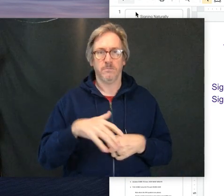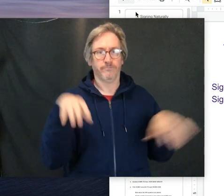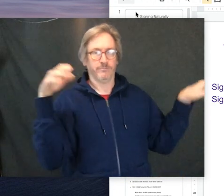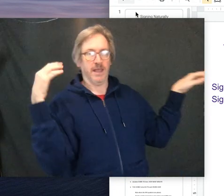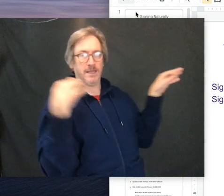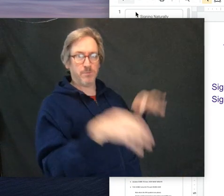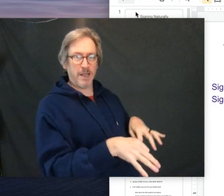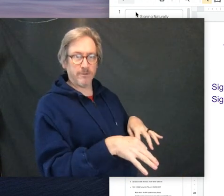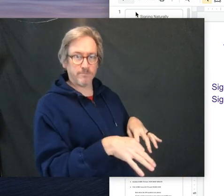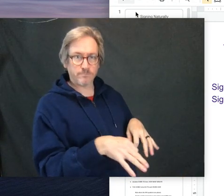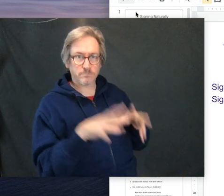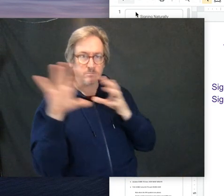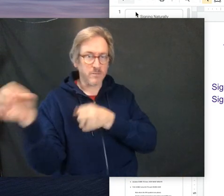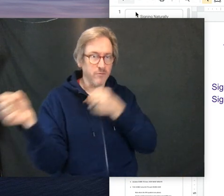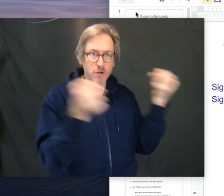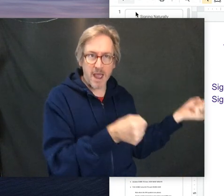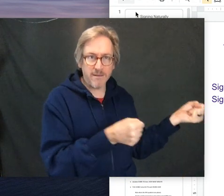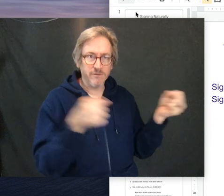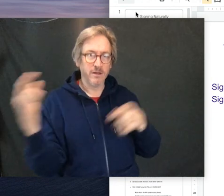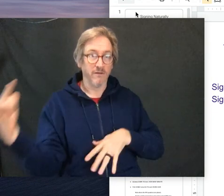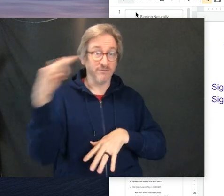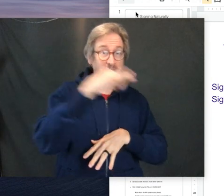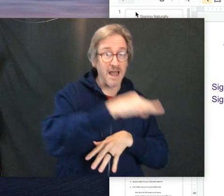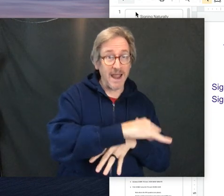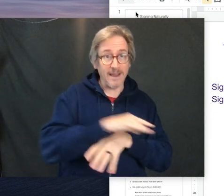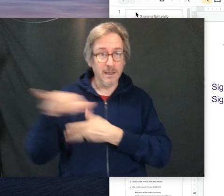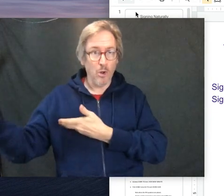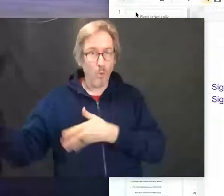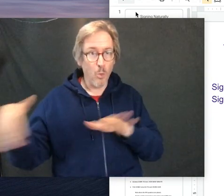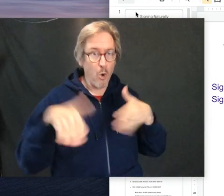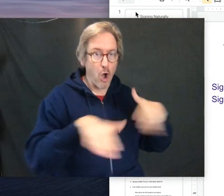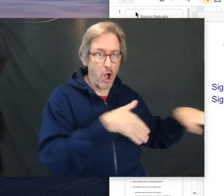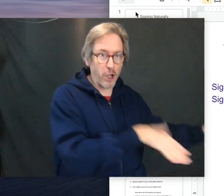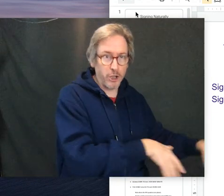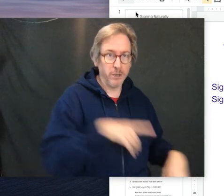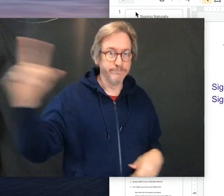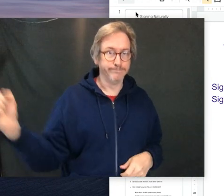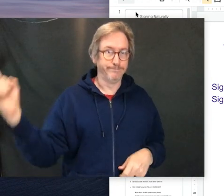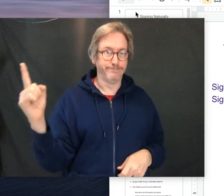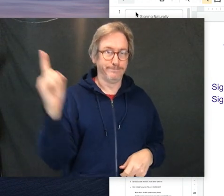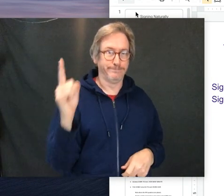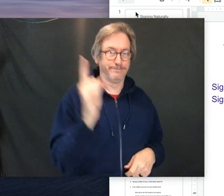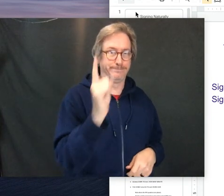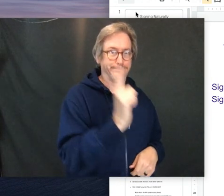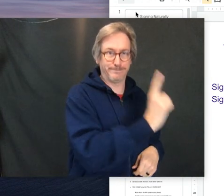Then they explain. Drive, fly, walk,